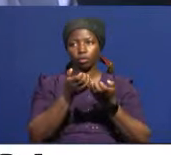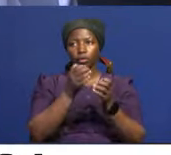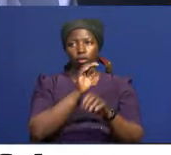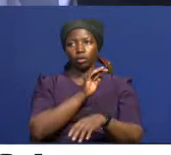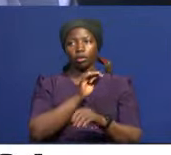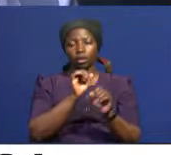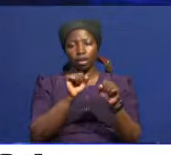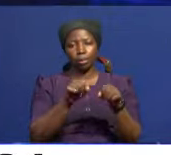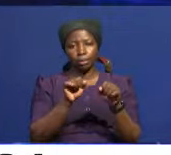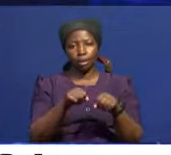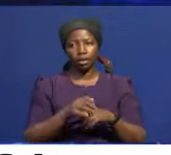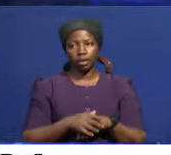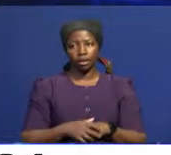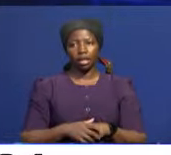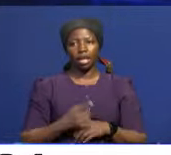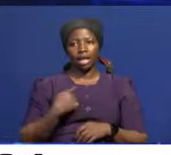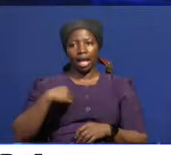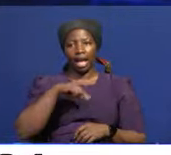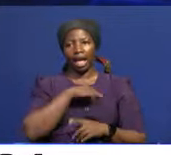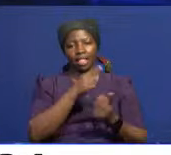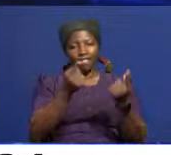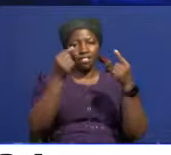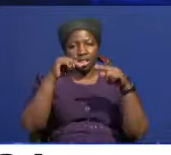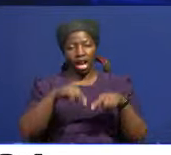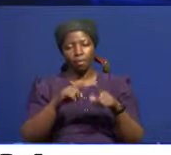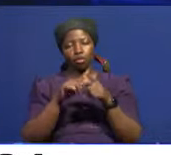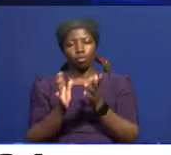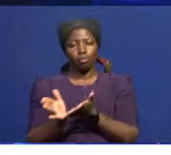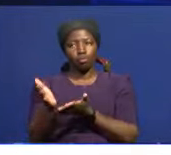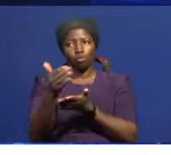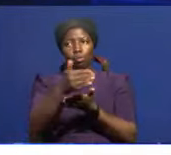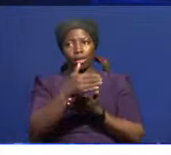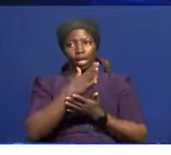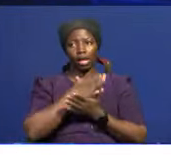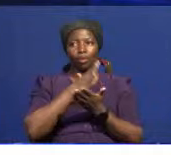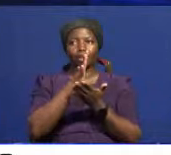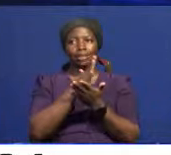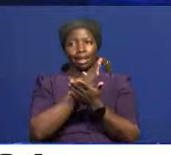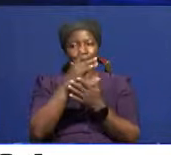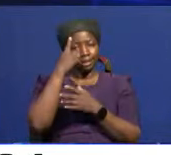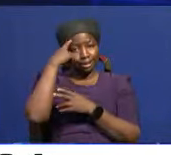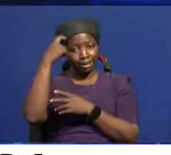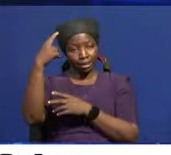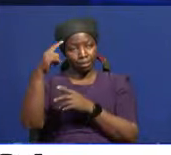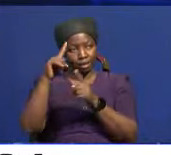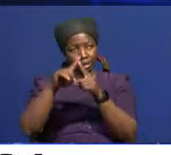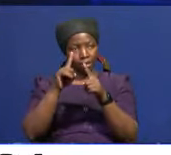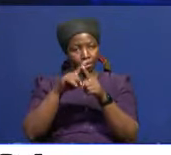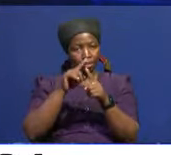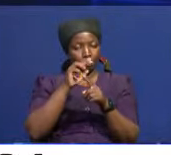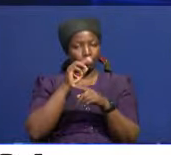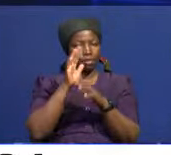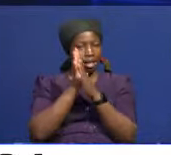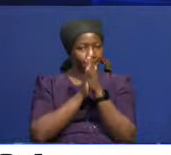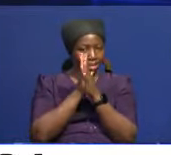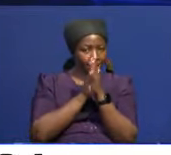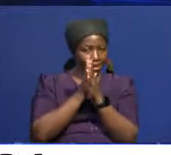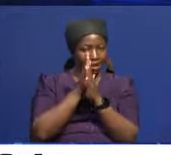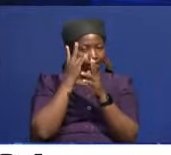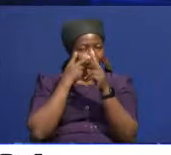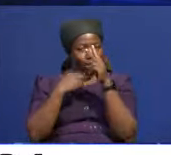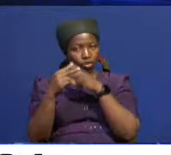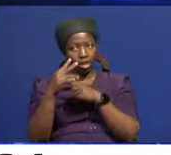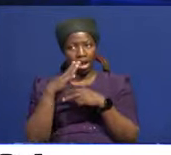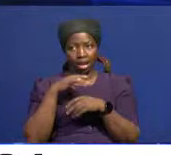potential. We are here to mobilize our shared dreams and ambitions, visions and strategies, in order